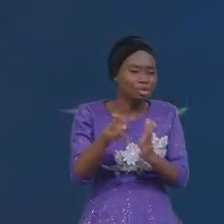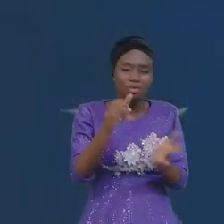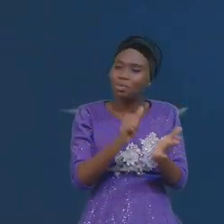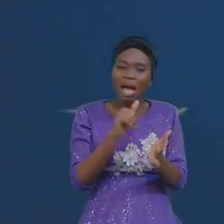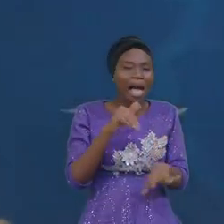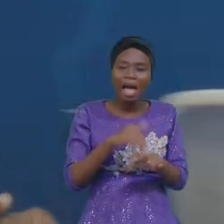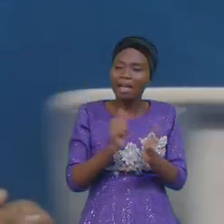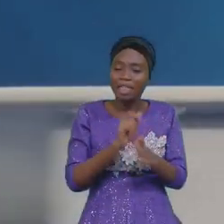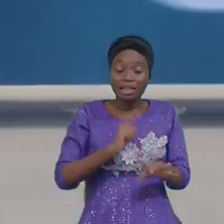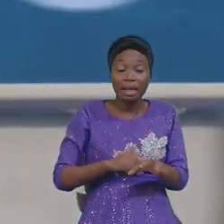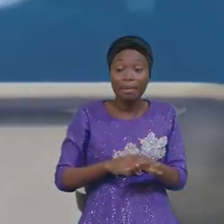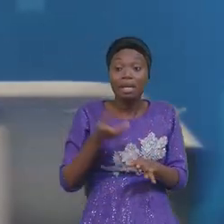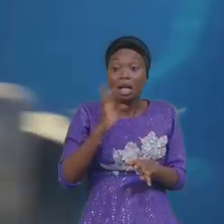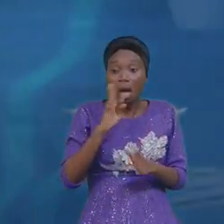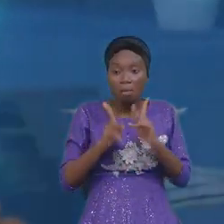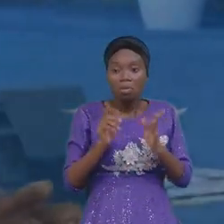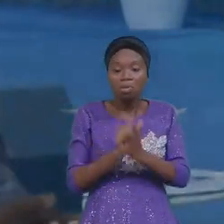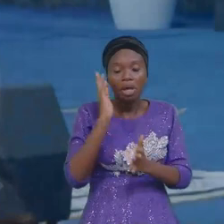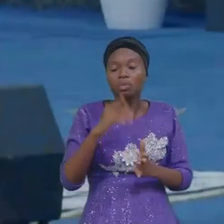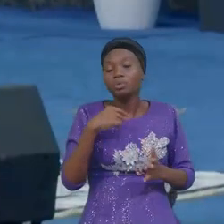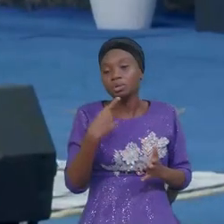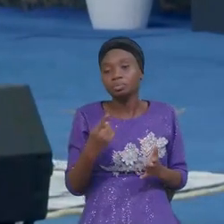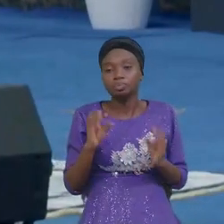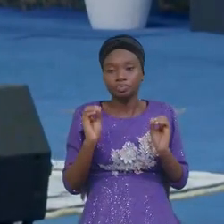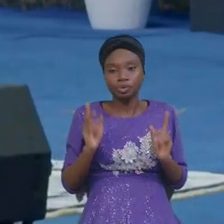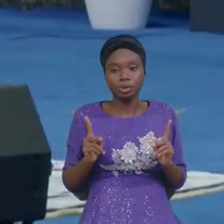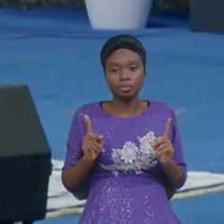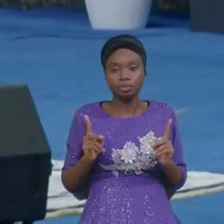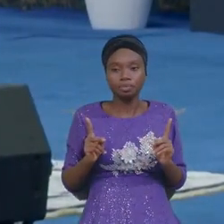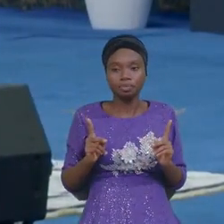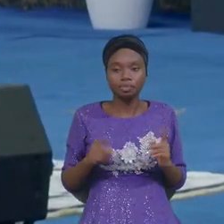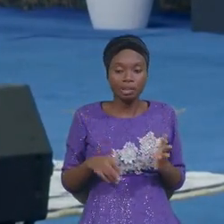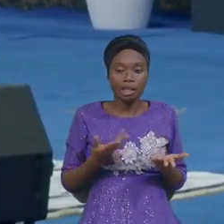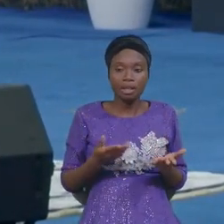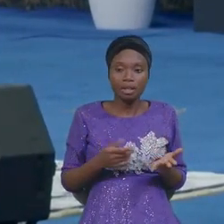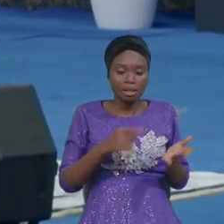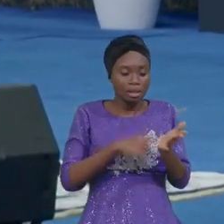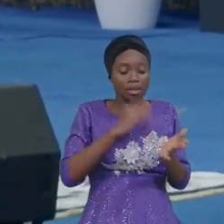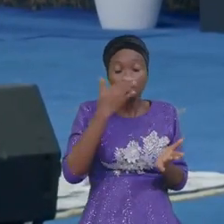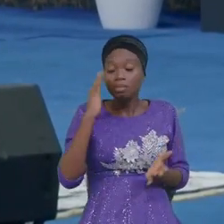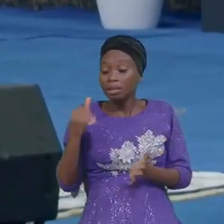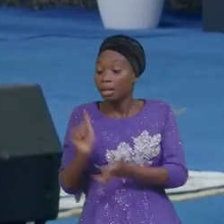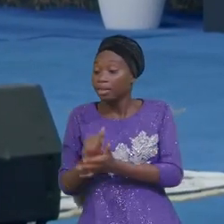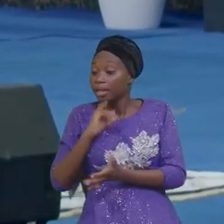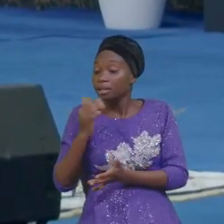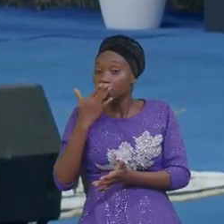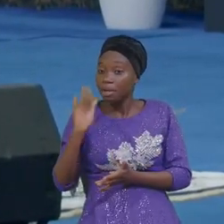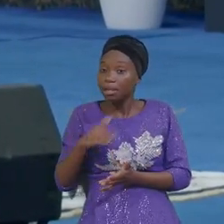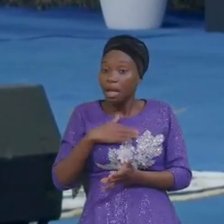are people that will say, okay, they say that, you know, this is bad, that is bad. And they say, God